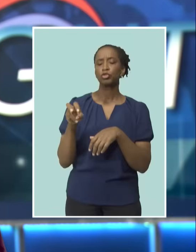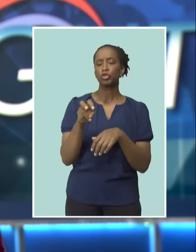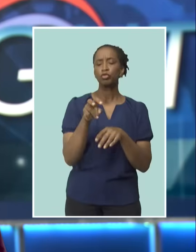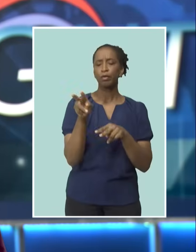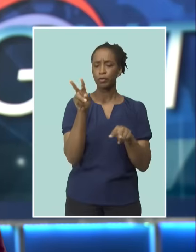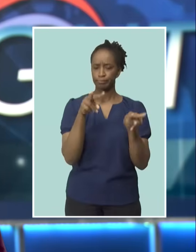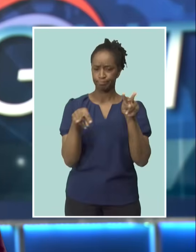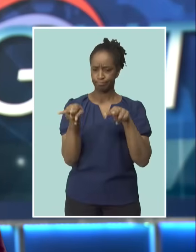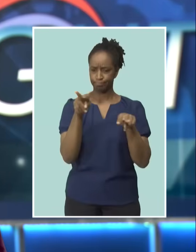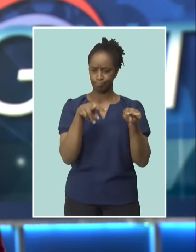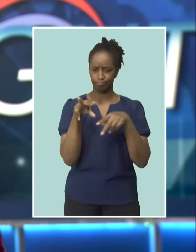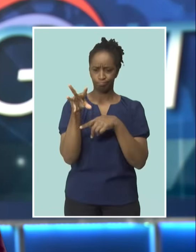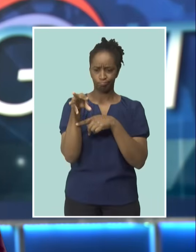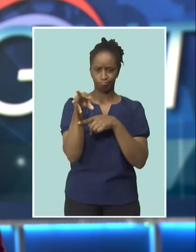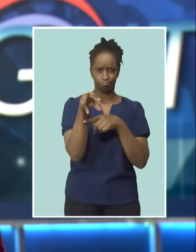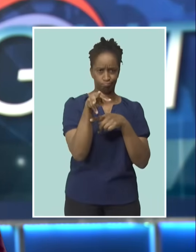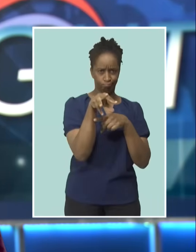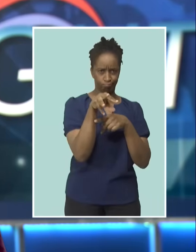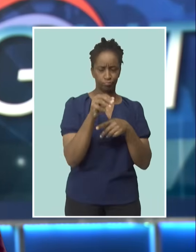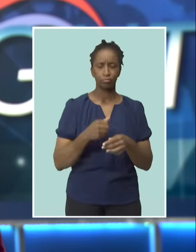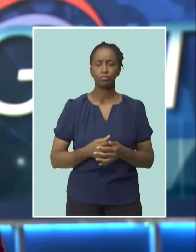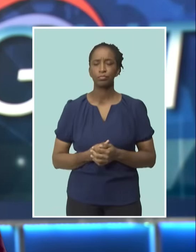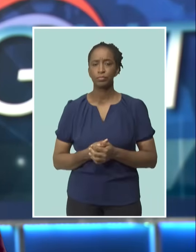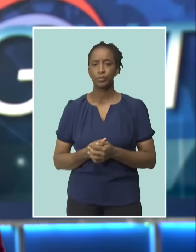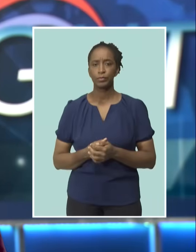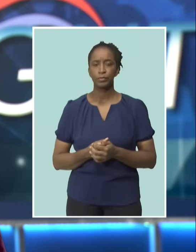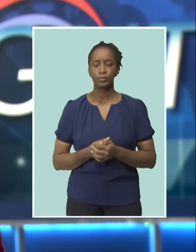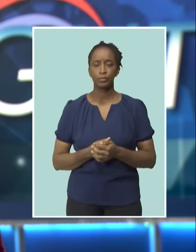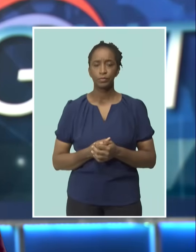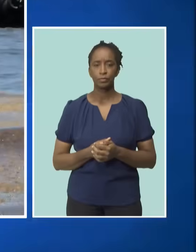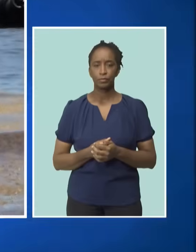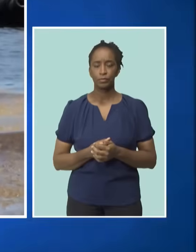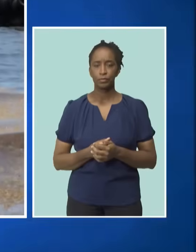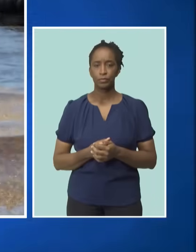to capture the cleanup operation at that location.